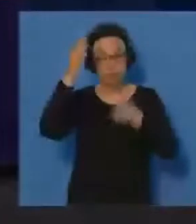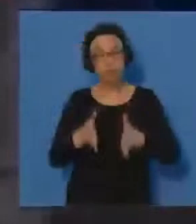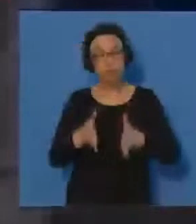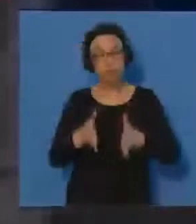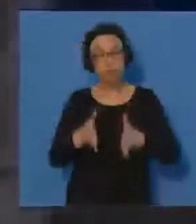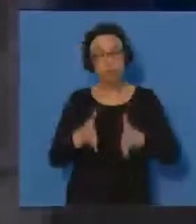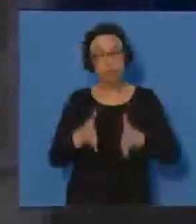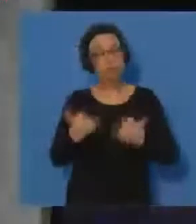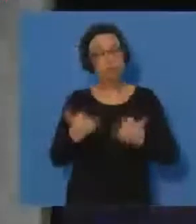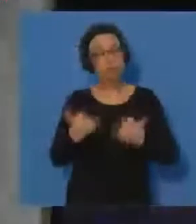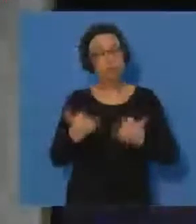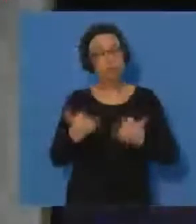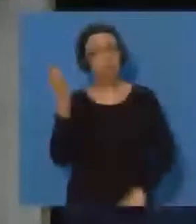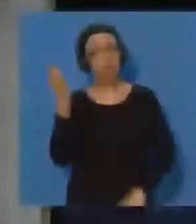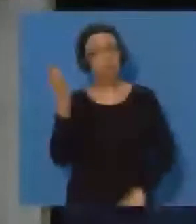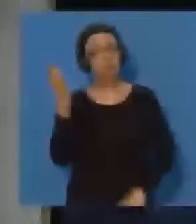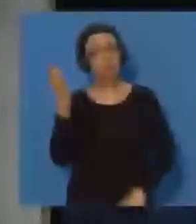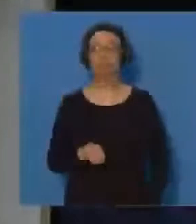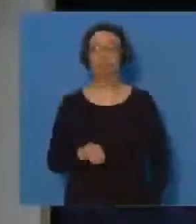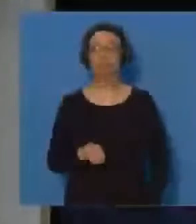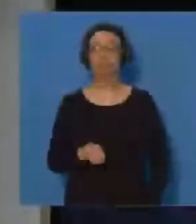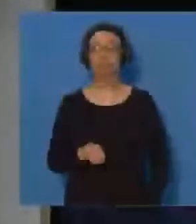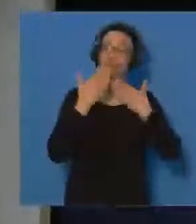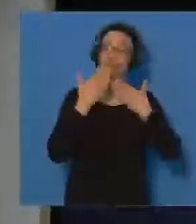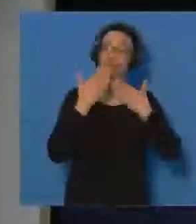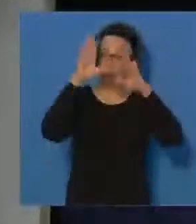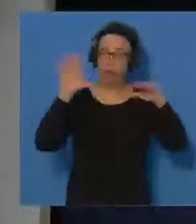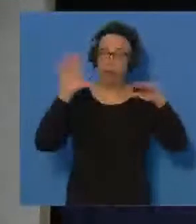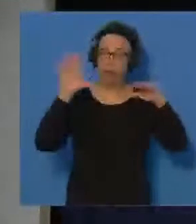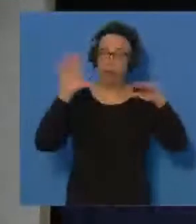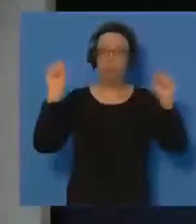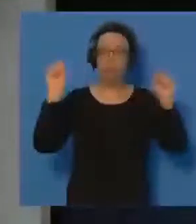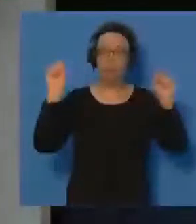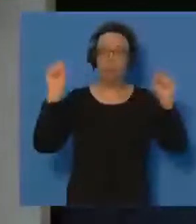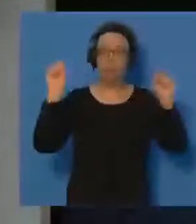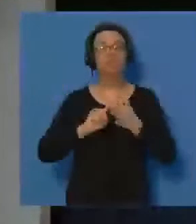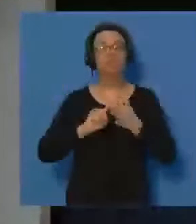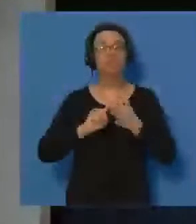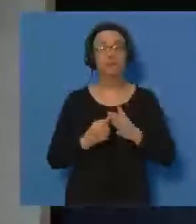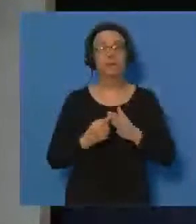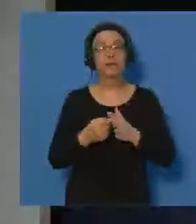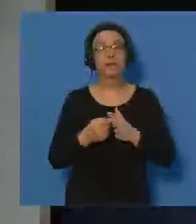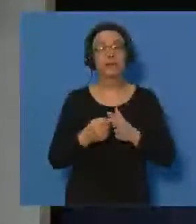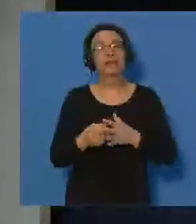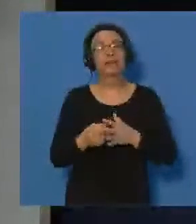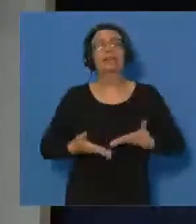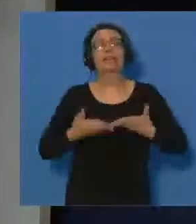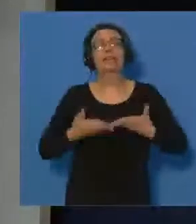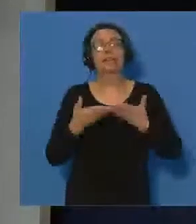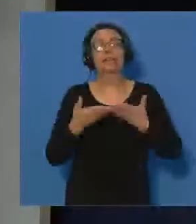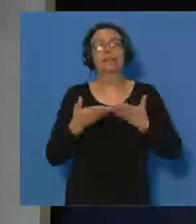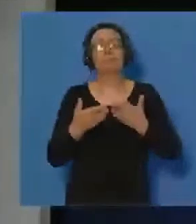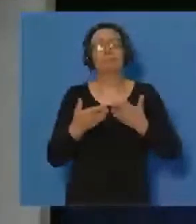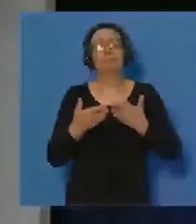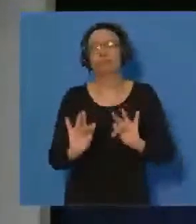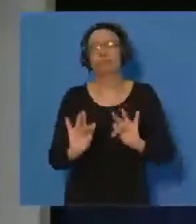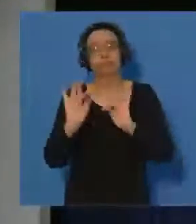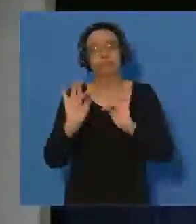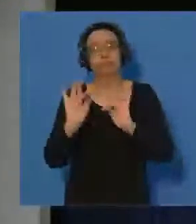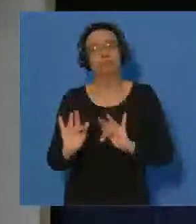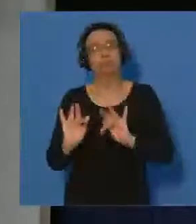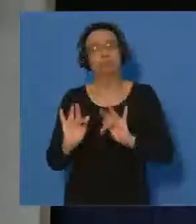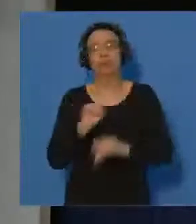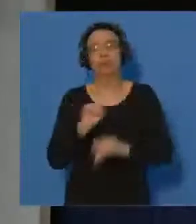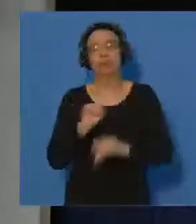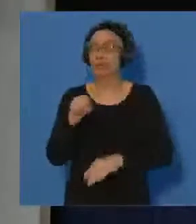HG. Thank you, Premier. Let me start by expressing my own condolences